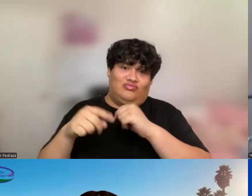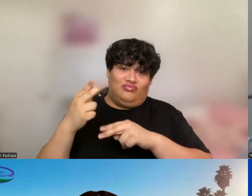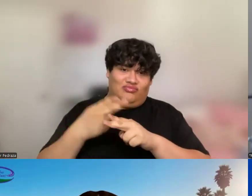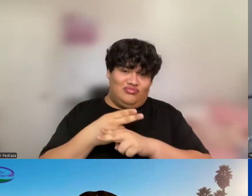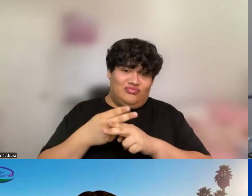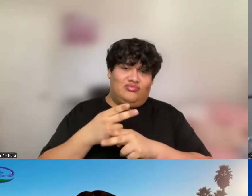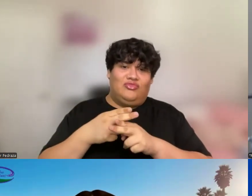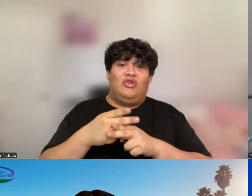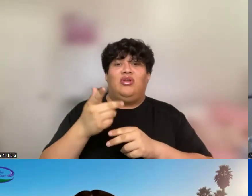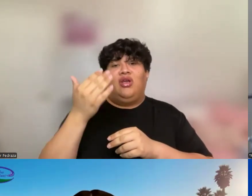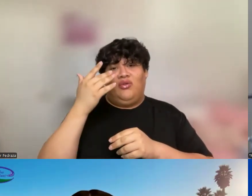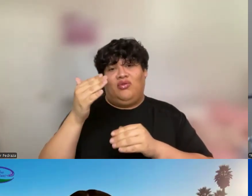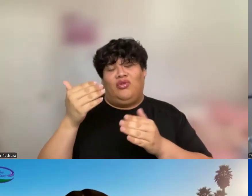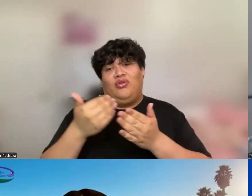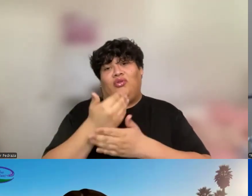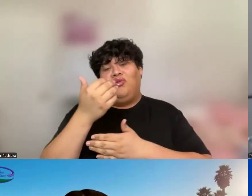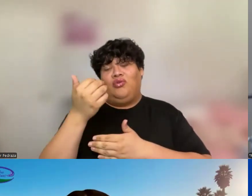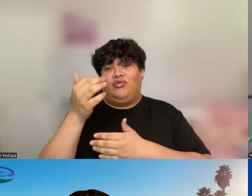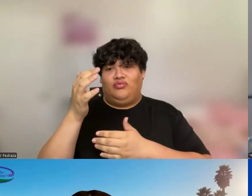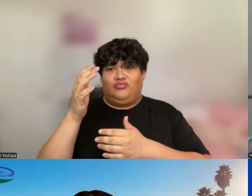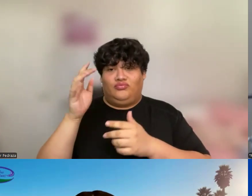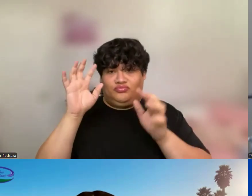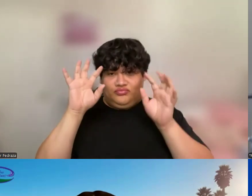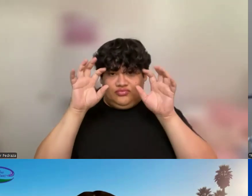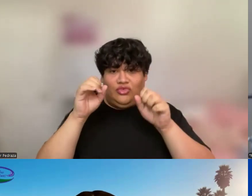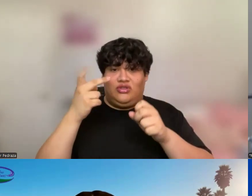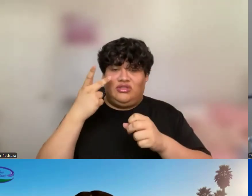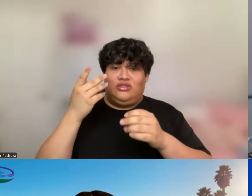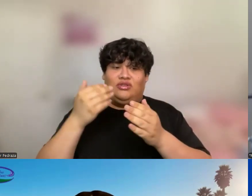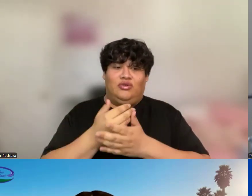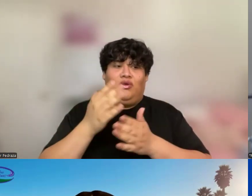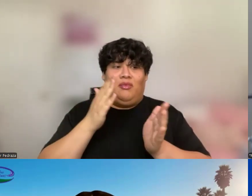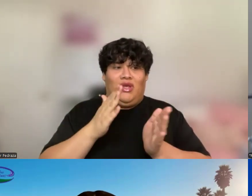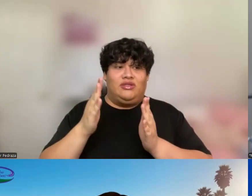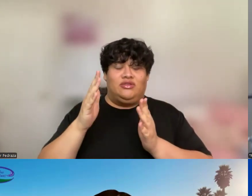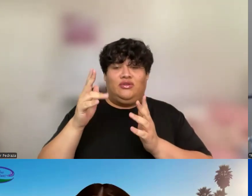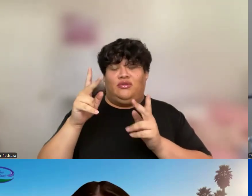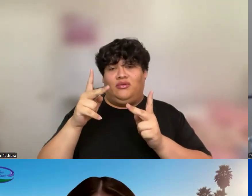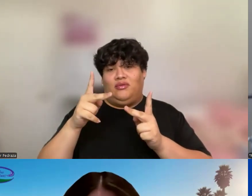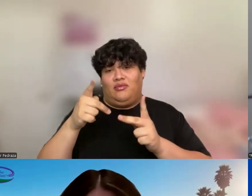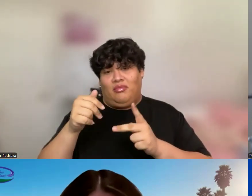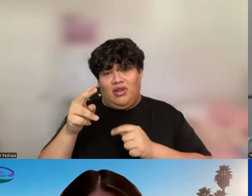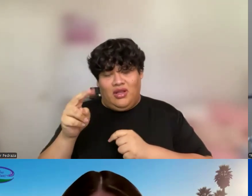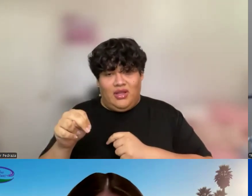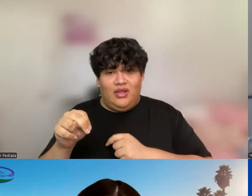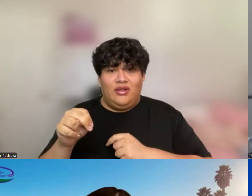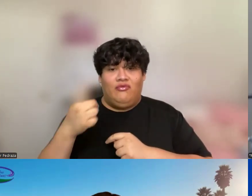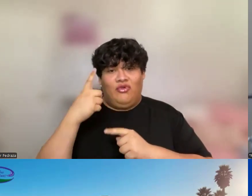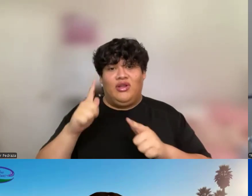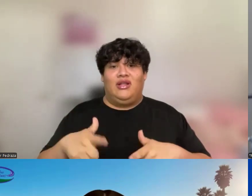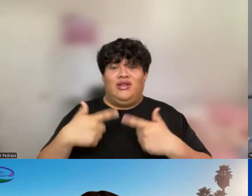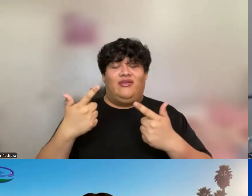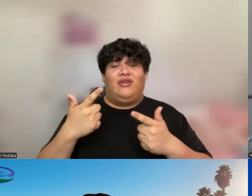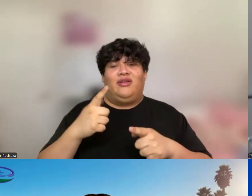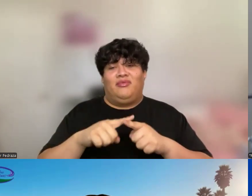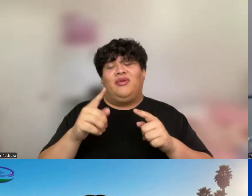the incoming administration sees the master plan for, I was just going to say master plan for living,